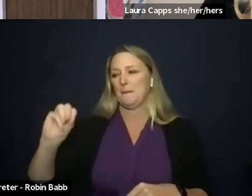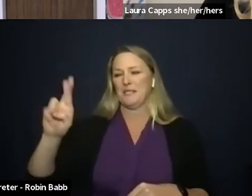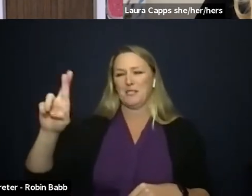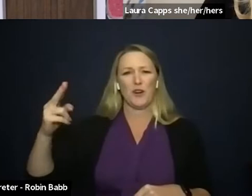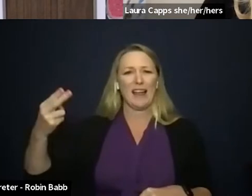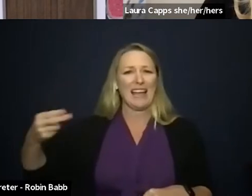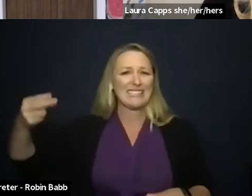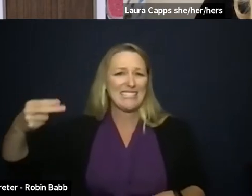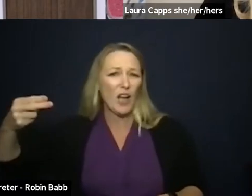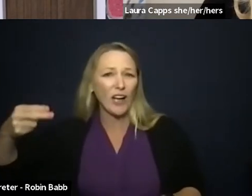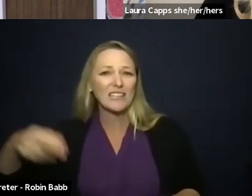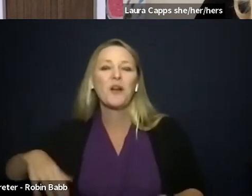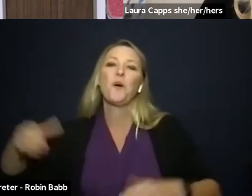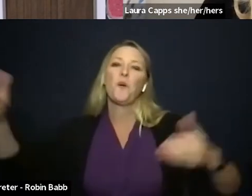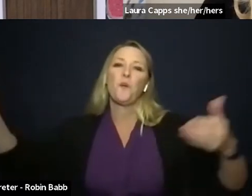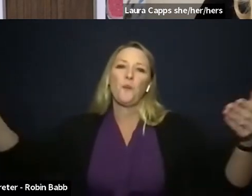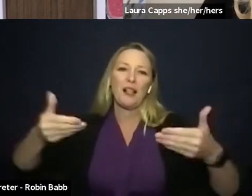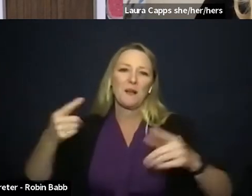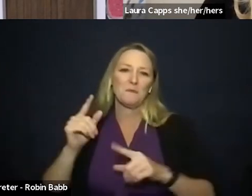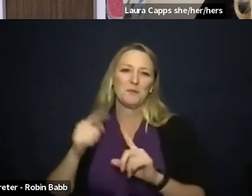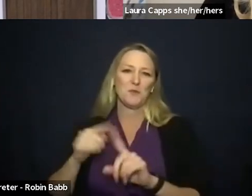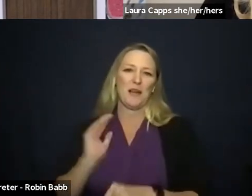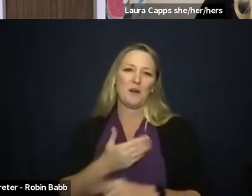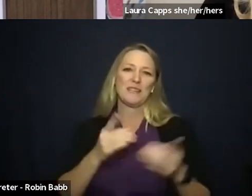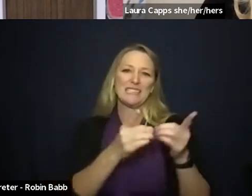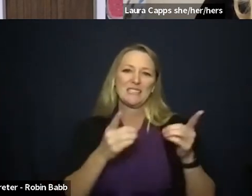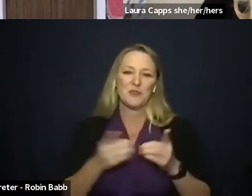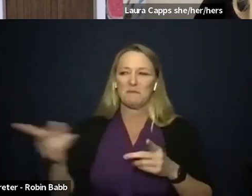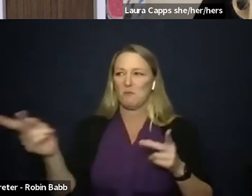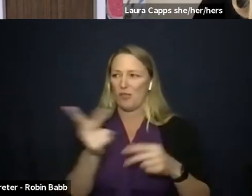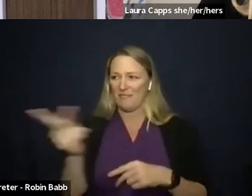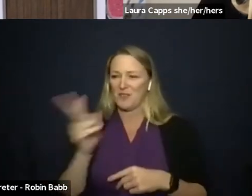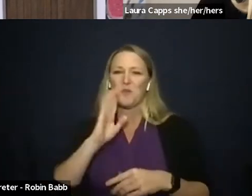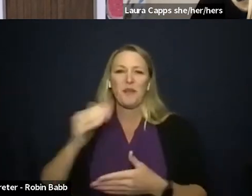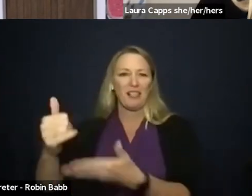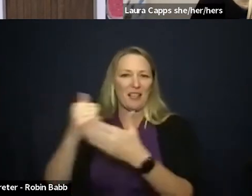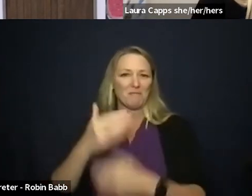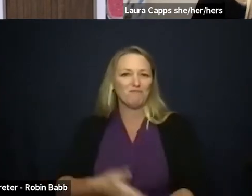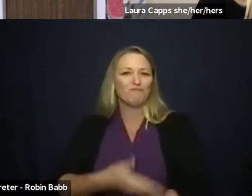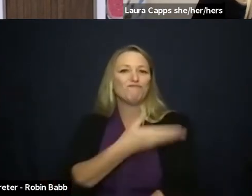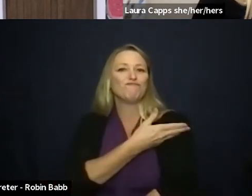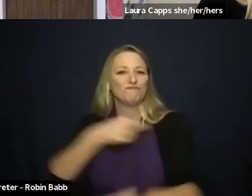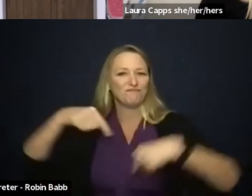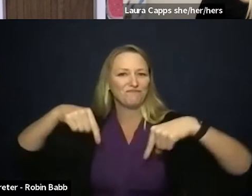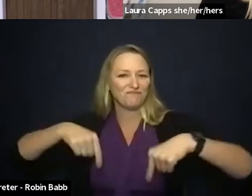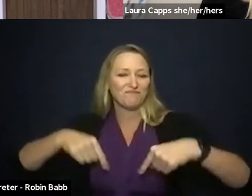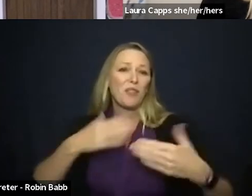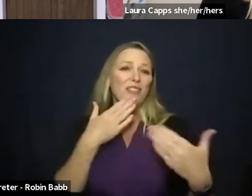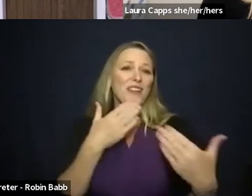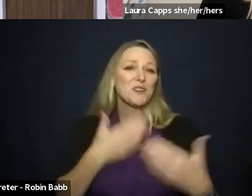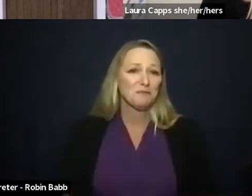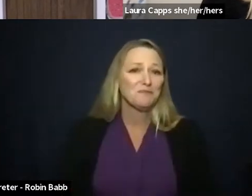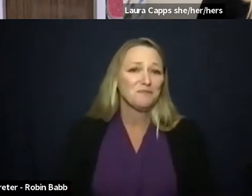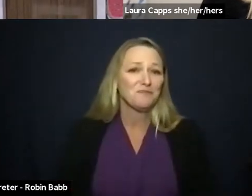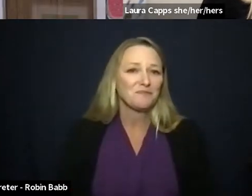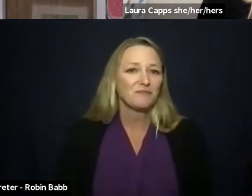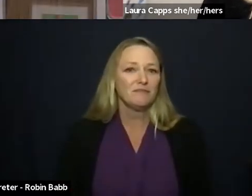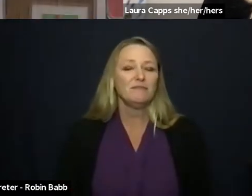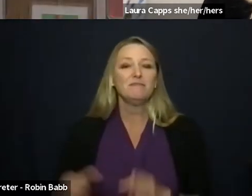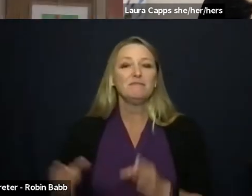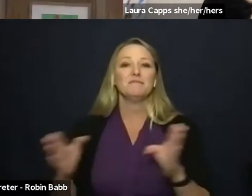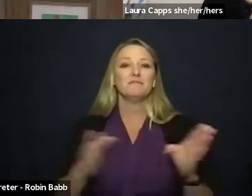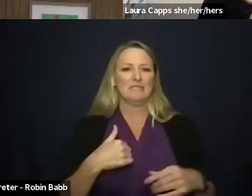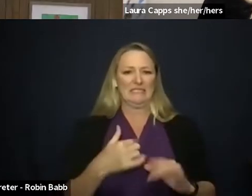make us better so thank you those are my comments yes i just um have a